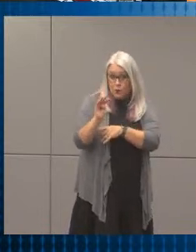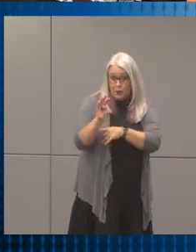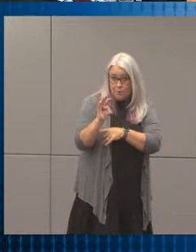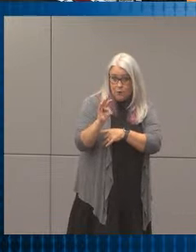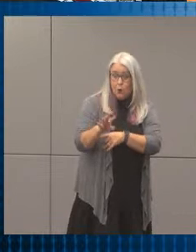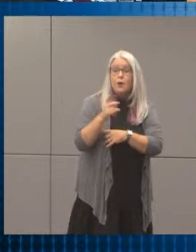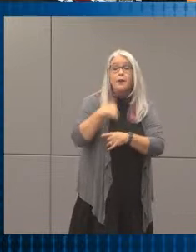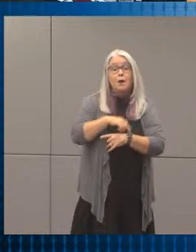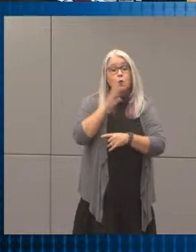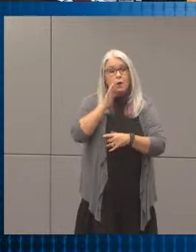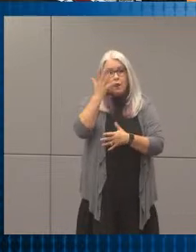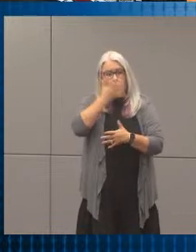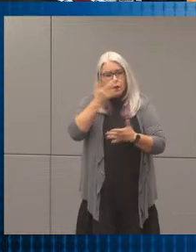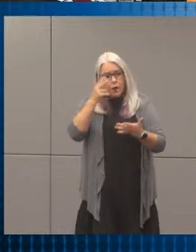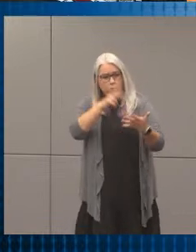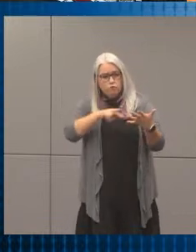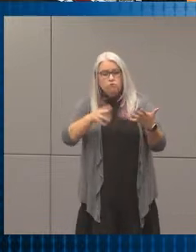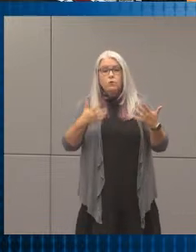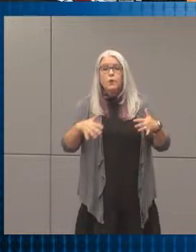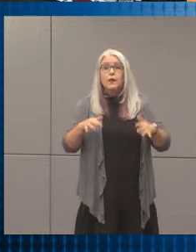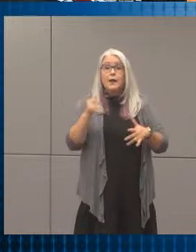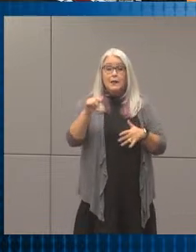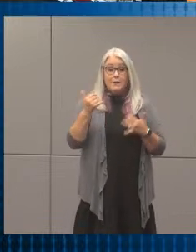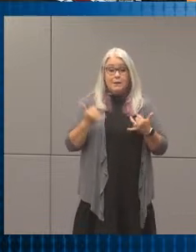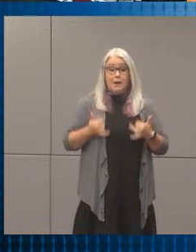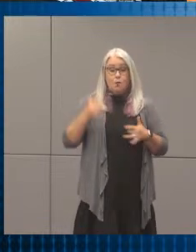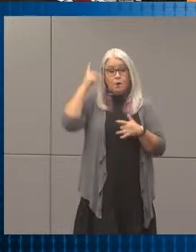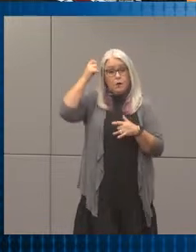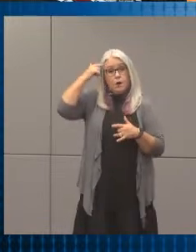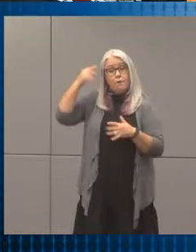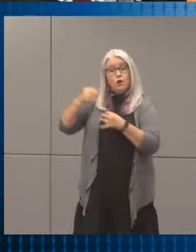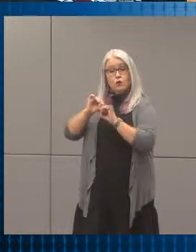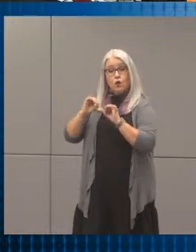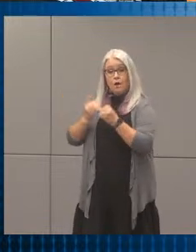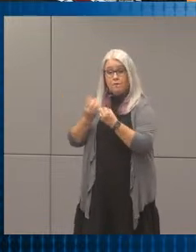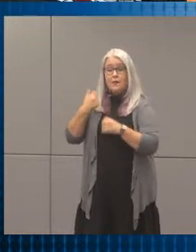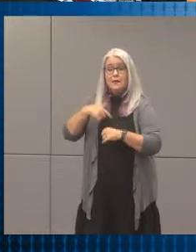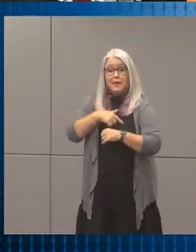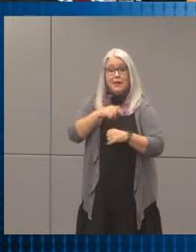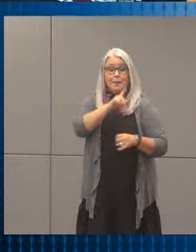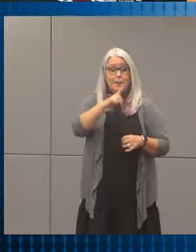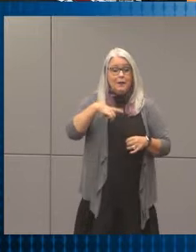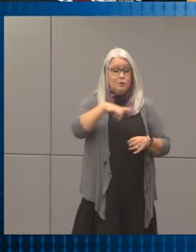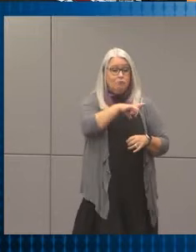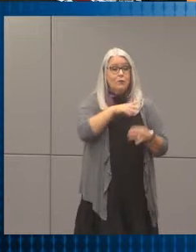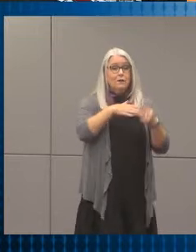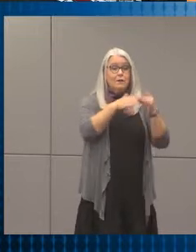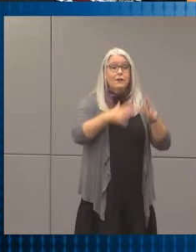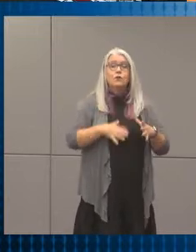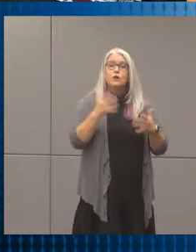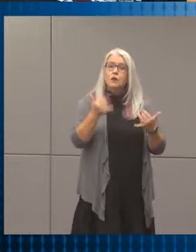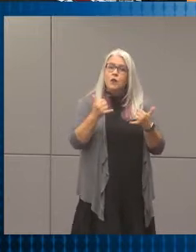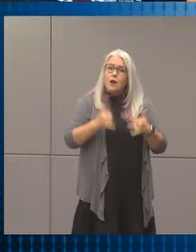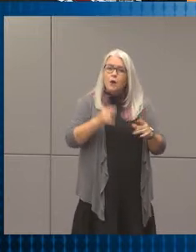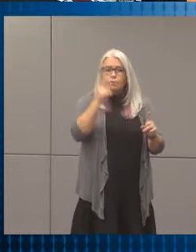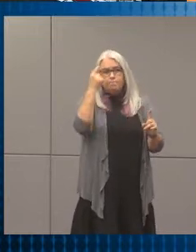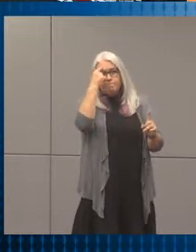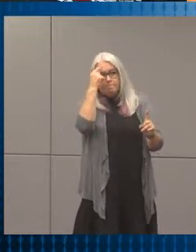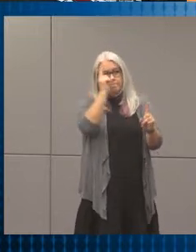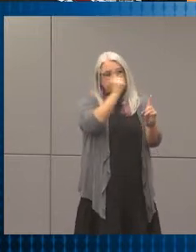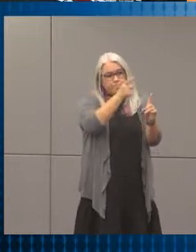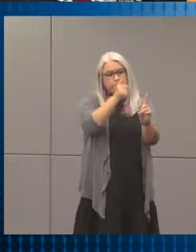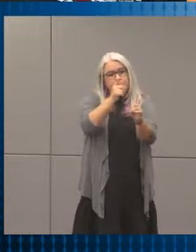that is completed, the legislative leaders in the governor's office are now negotiating targets for each individual